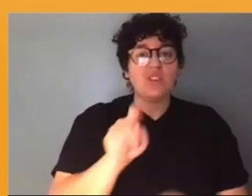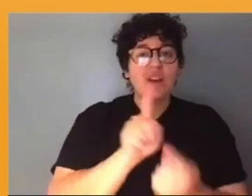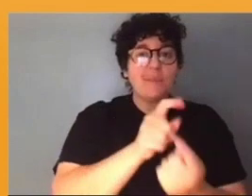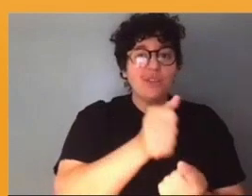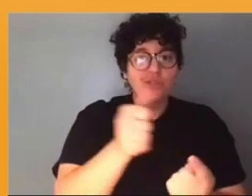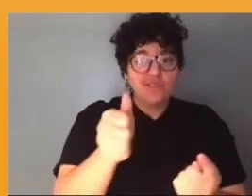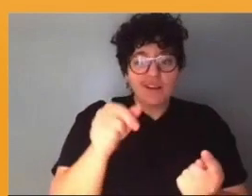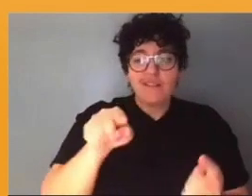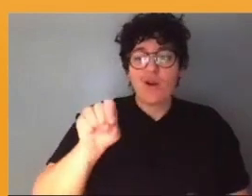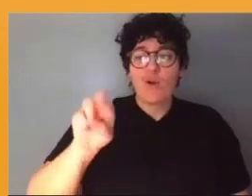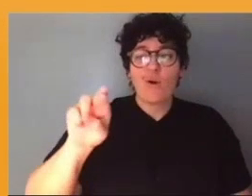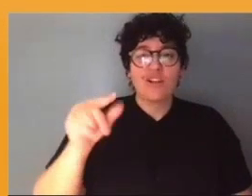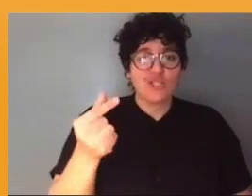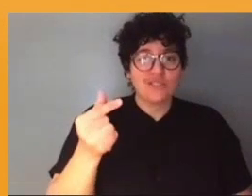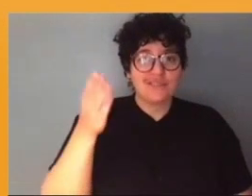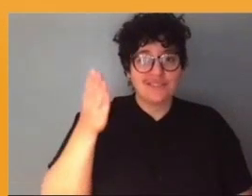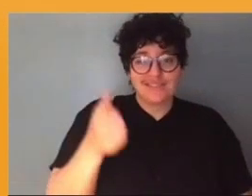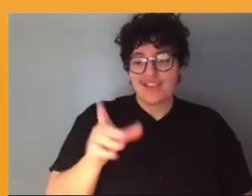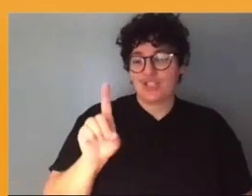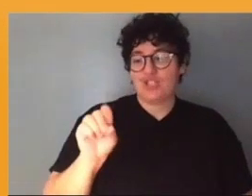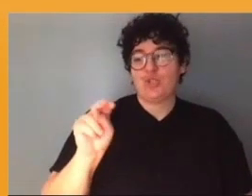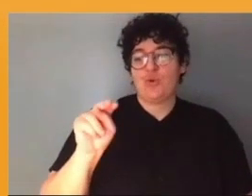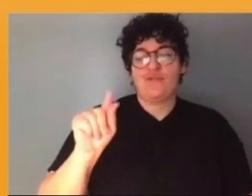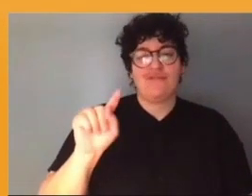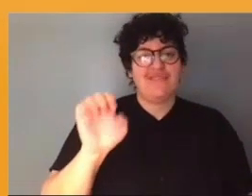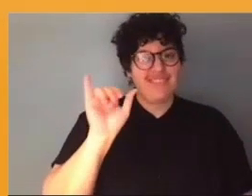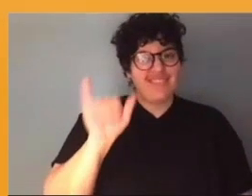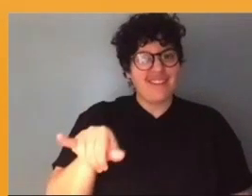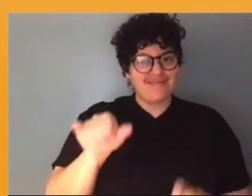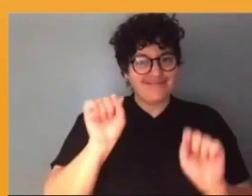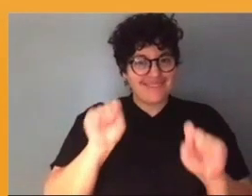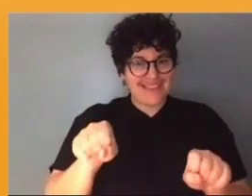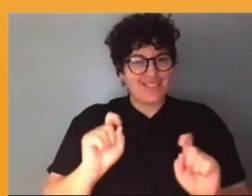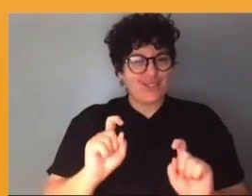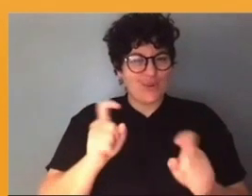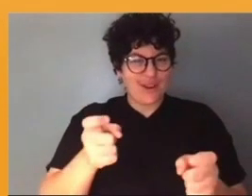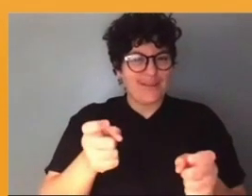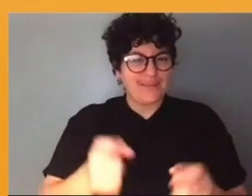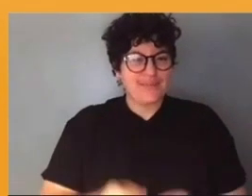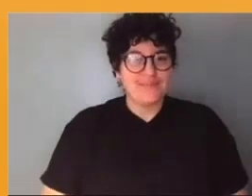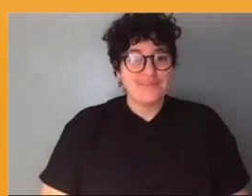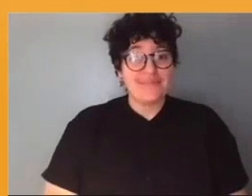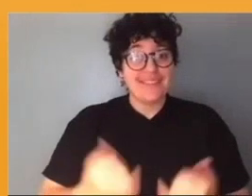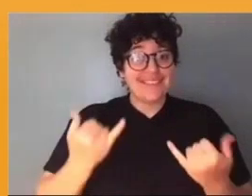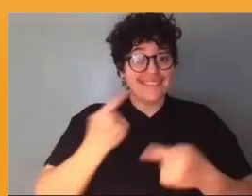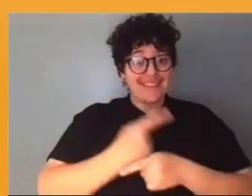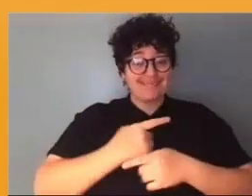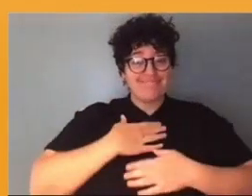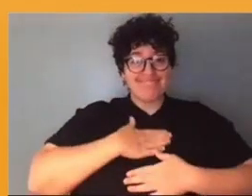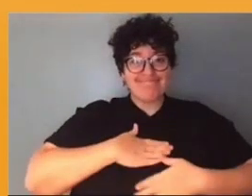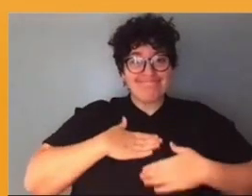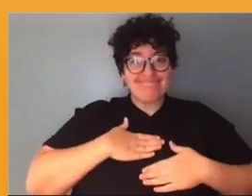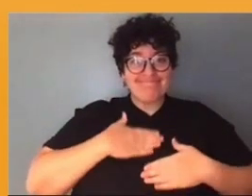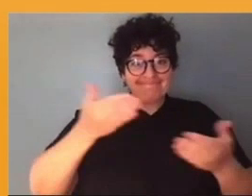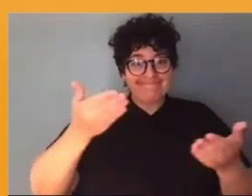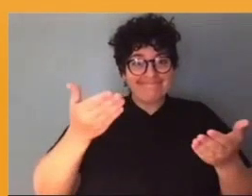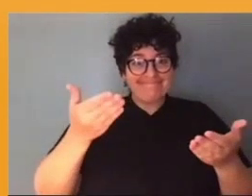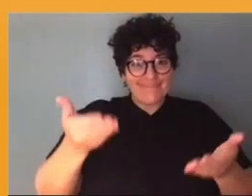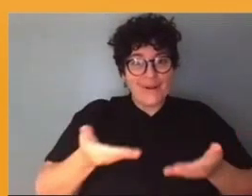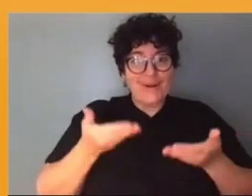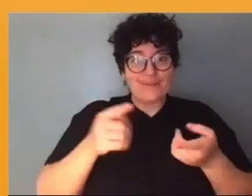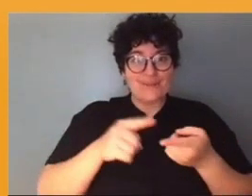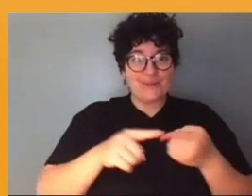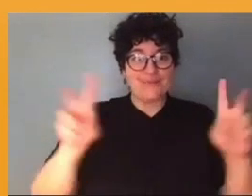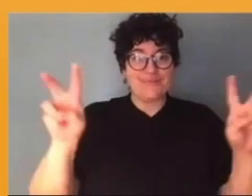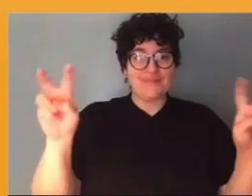tucsonmeetyourself.org/donate. Today, I'm so pleased to welcome you to Dances of Gesture in Japanese and Indian